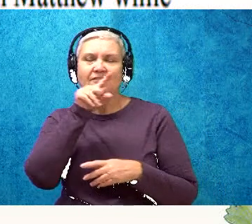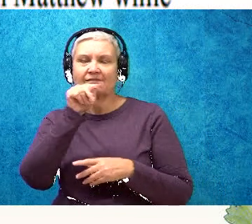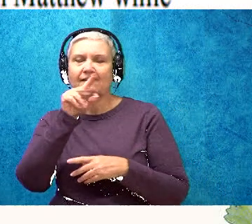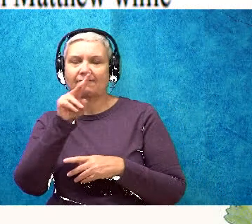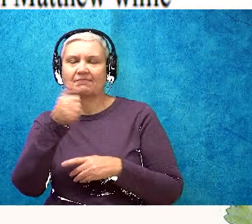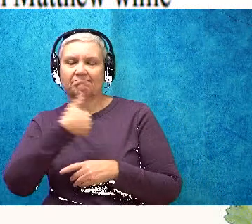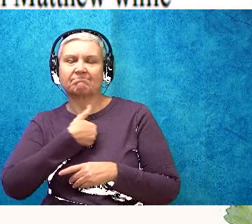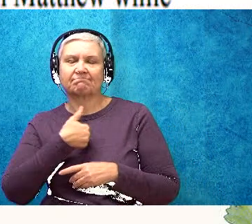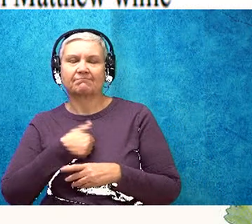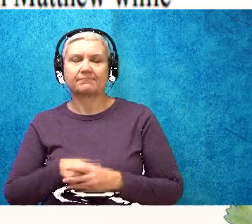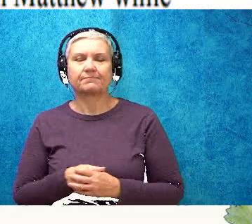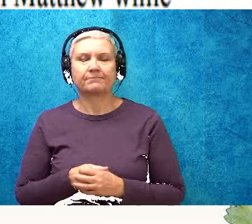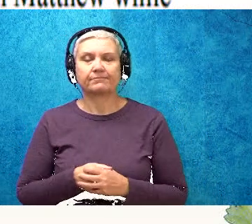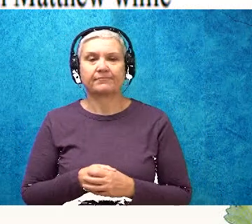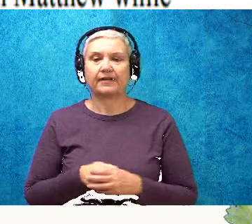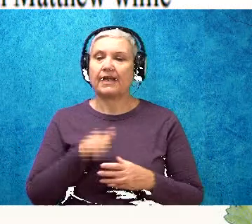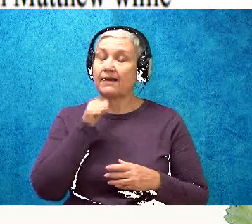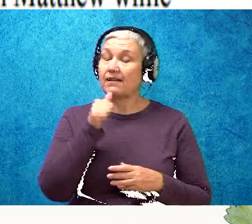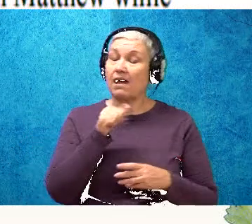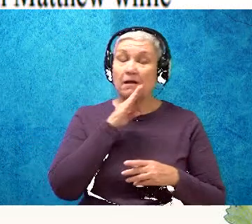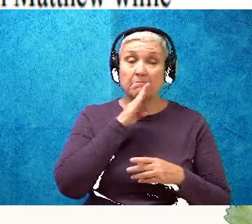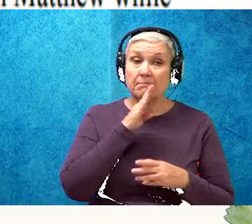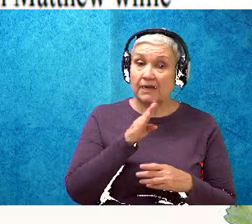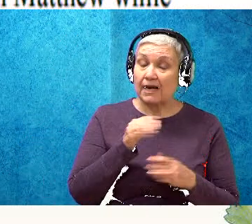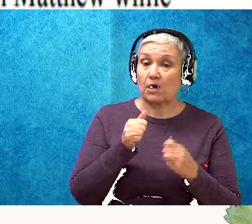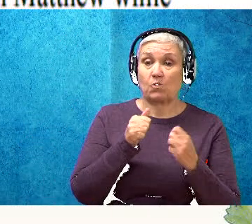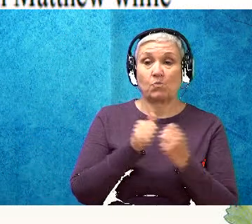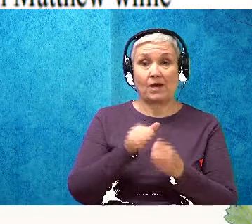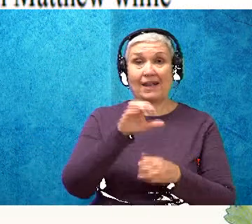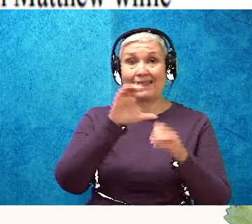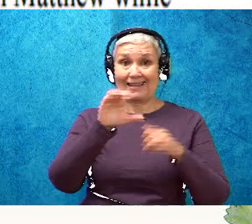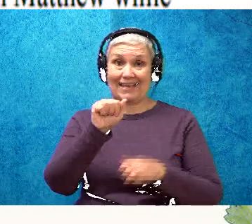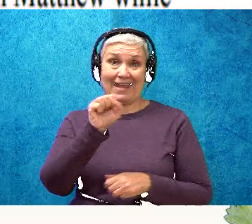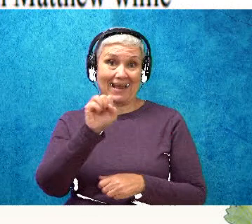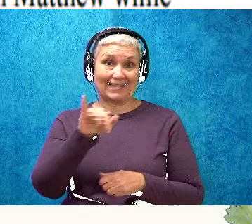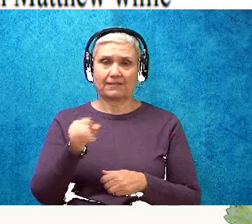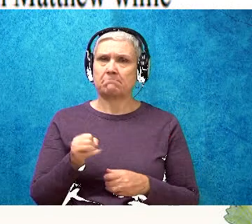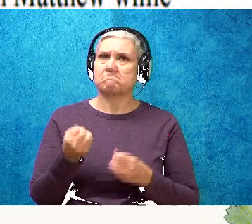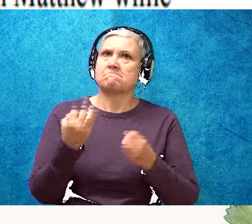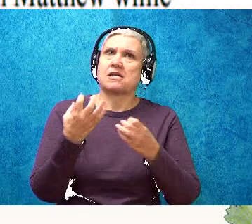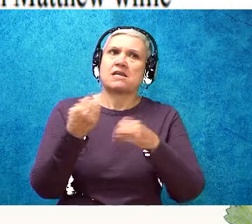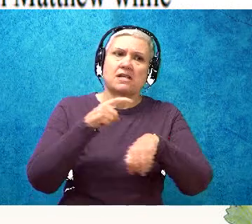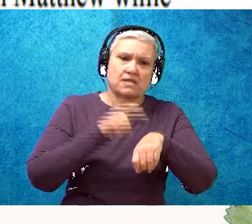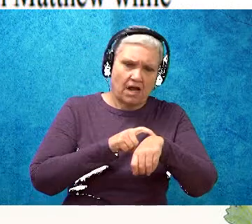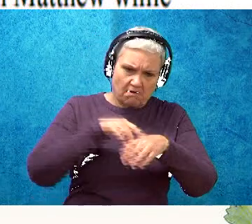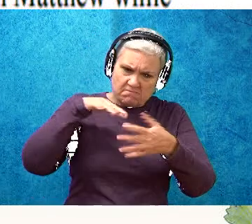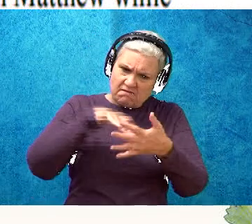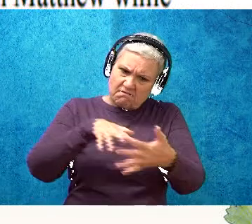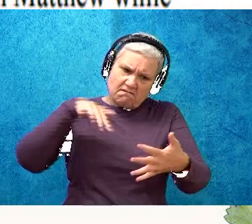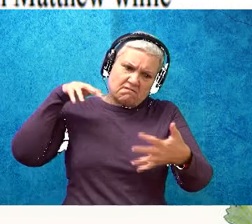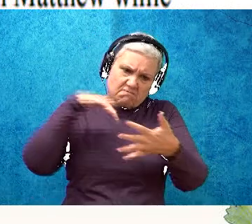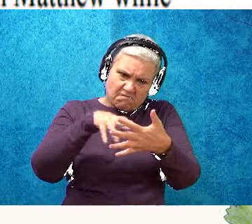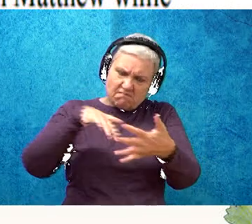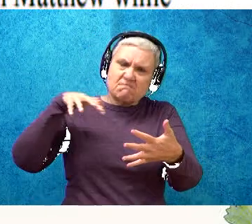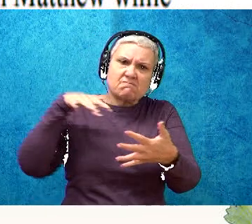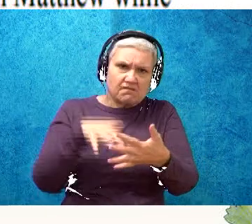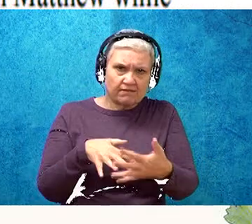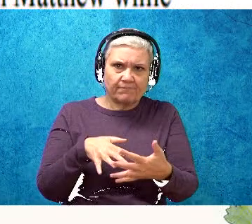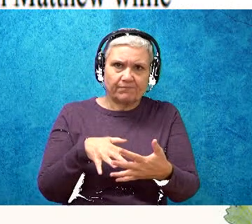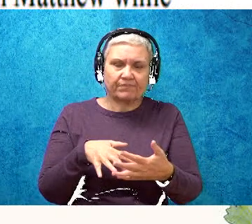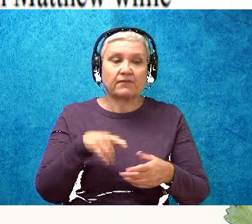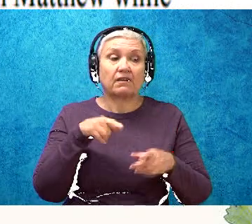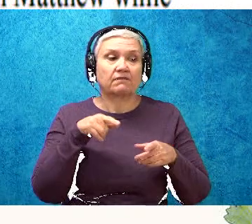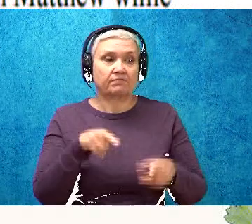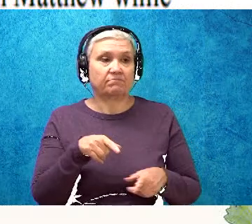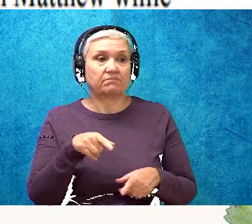been with Cassie all of those times when she had studied late into the night. Justin was also jealous when his cousin